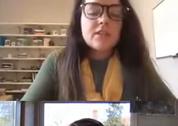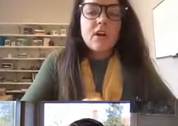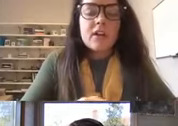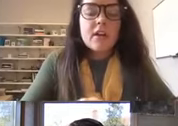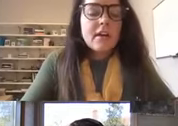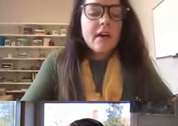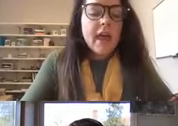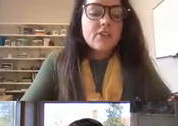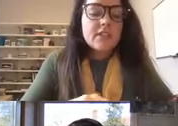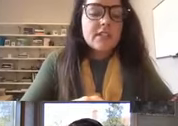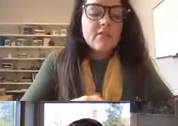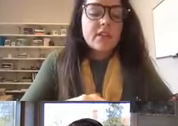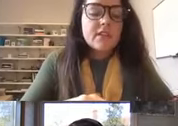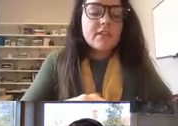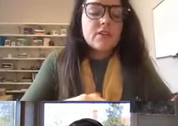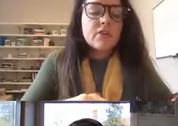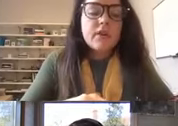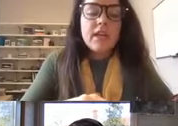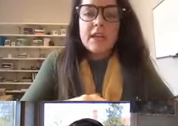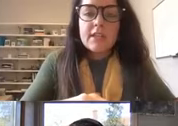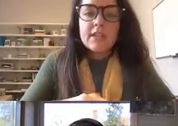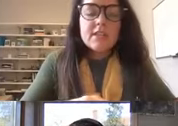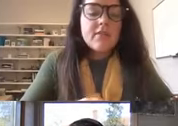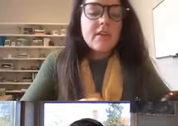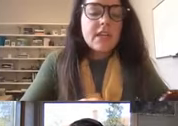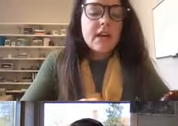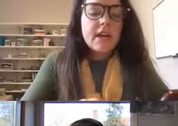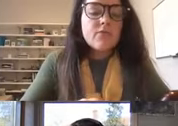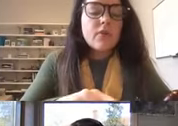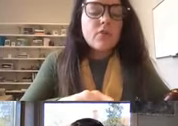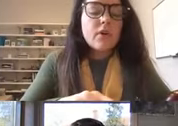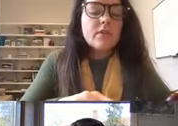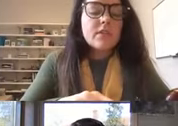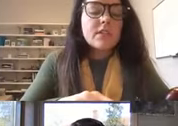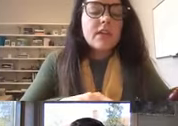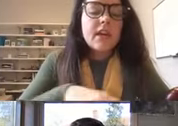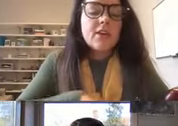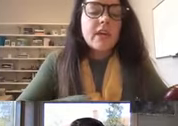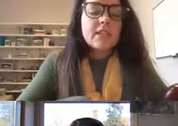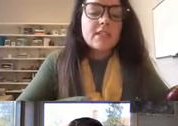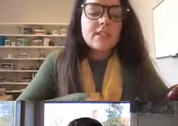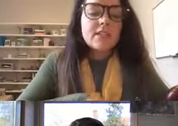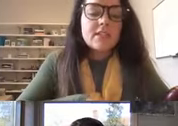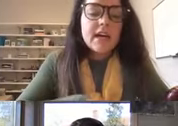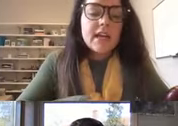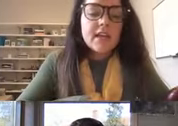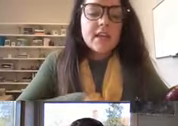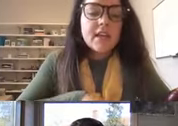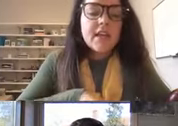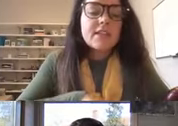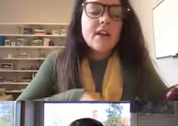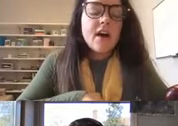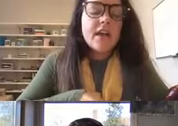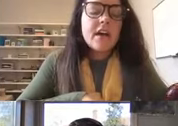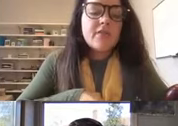feminist scholar Angela Davis, who in 1979 wrote, quote, "In a racist society,